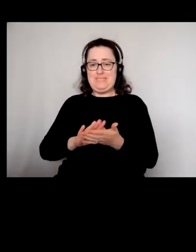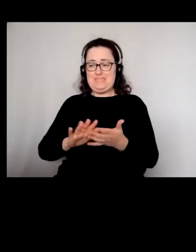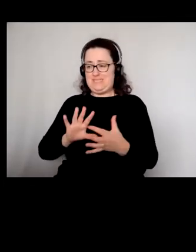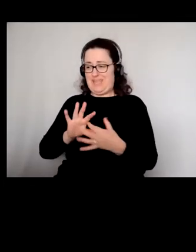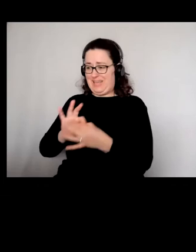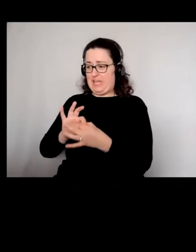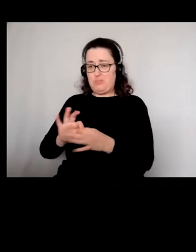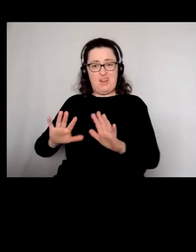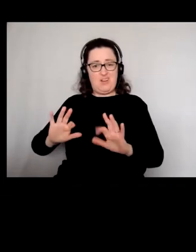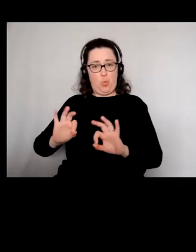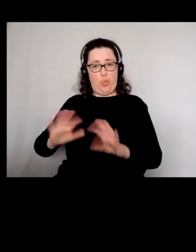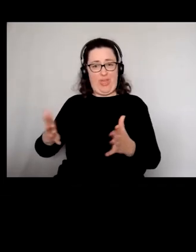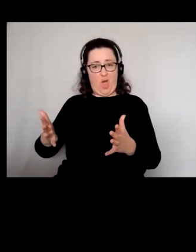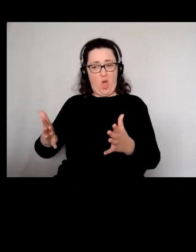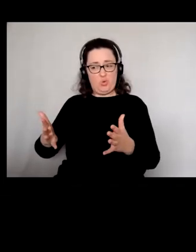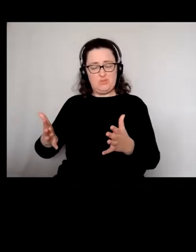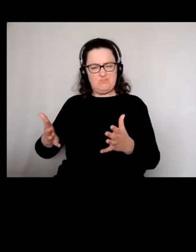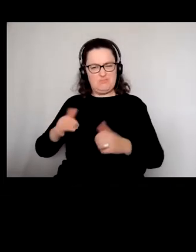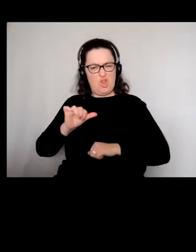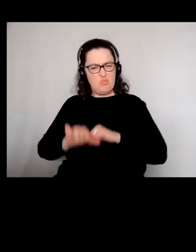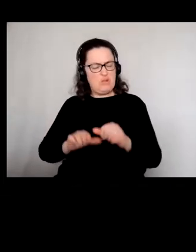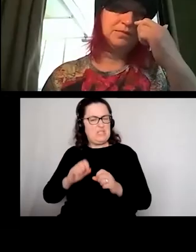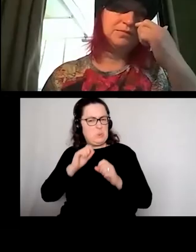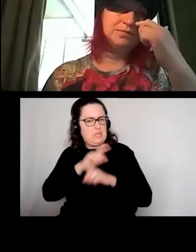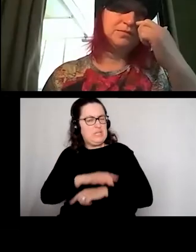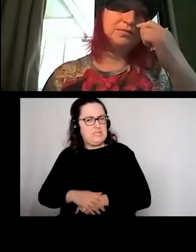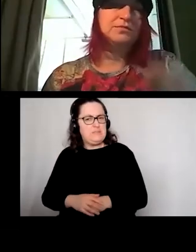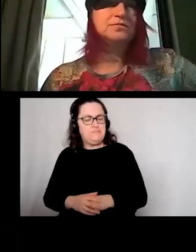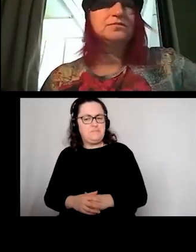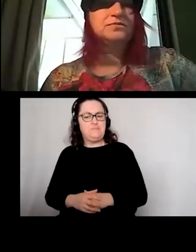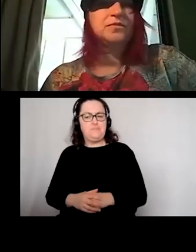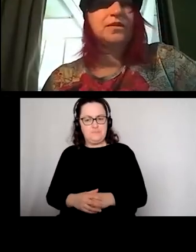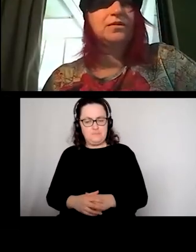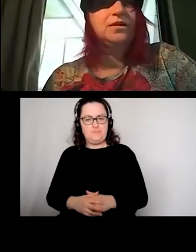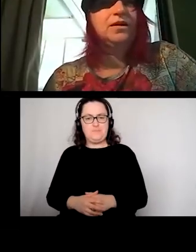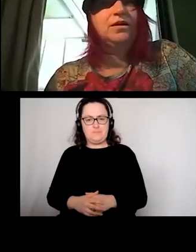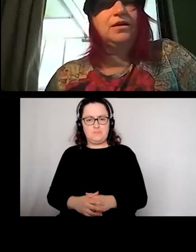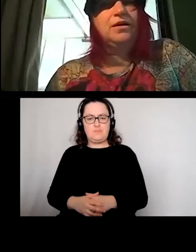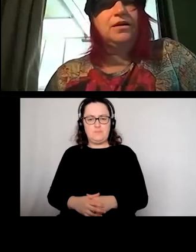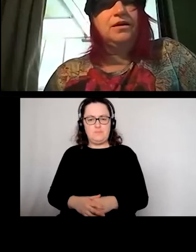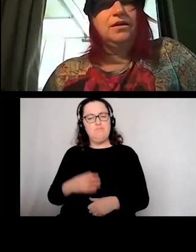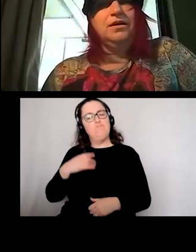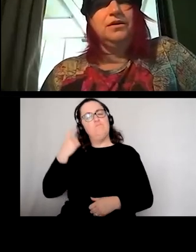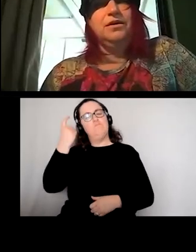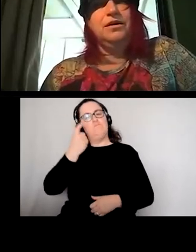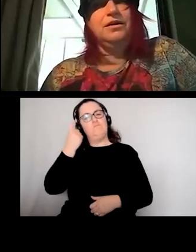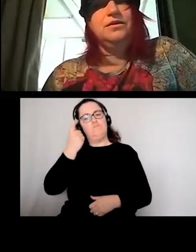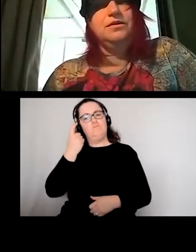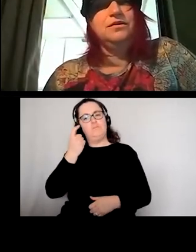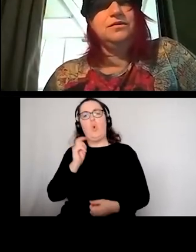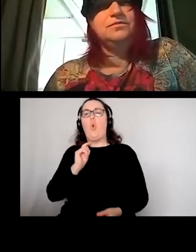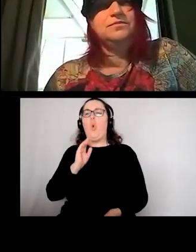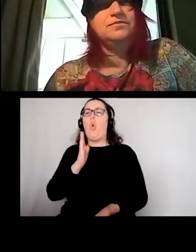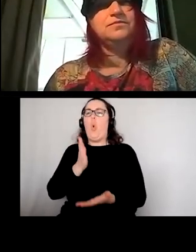Mm. It just would have been a very strange process to go through. Zoe, I just wanted to think of, you know, thinking still about that question